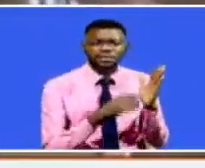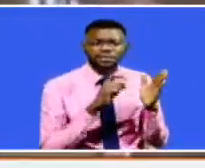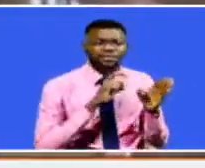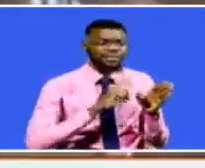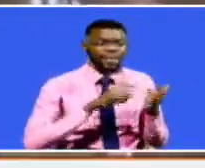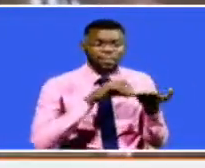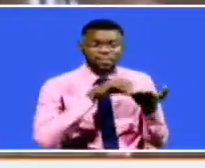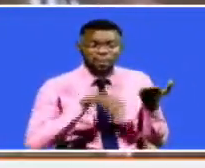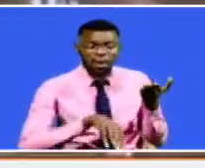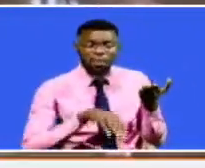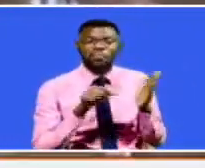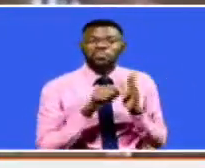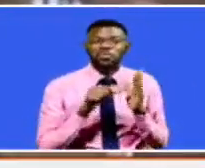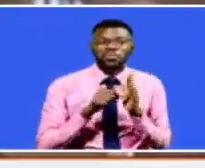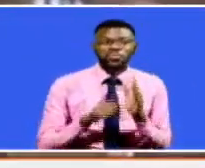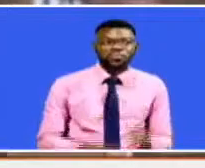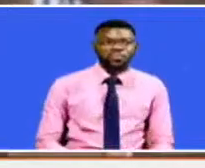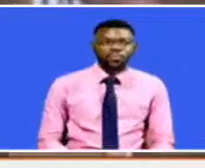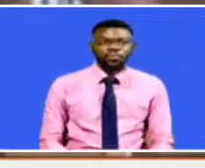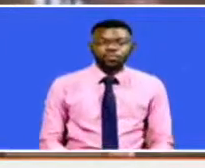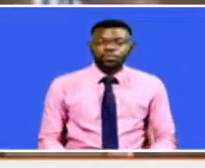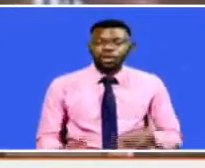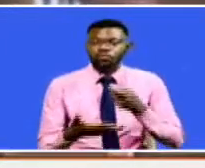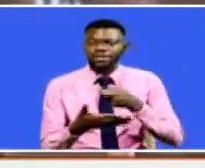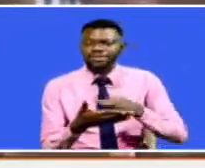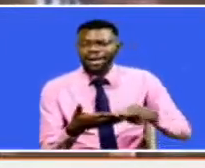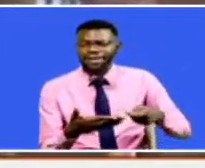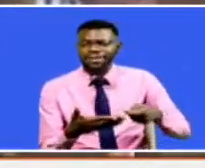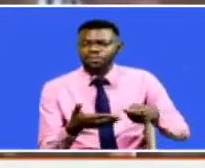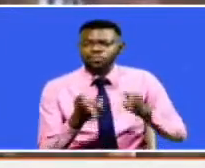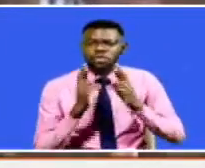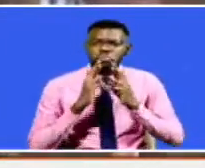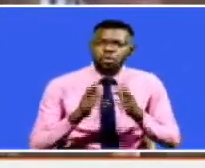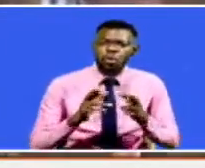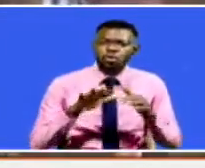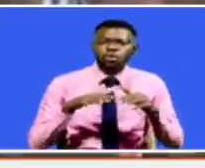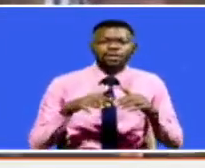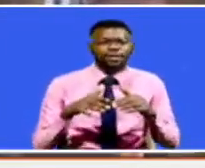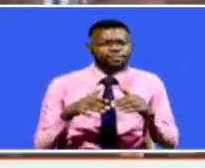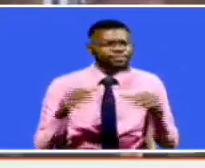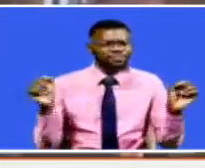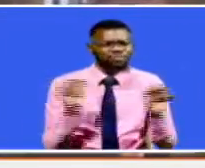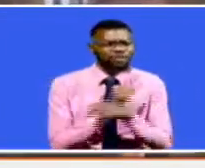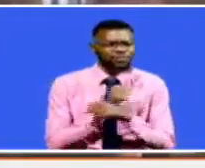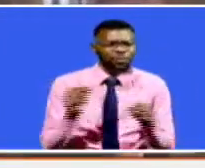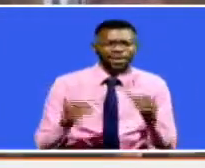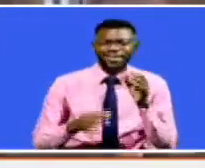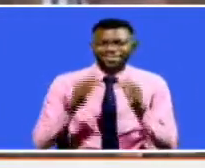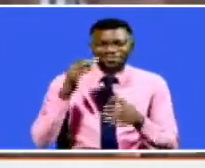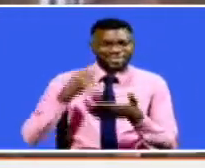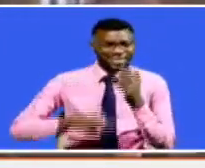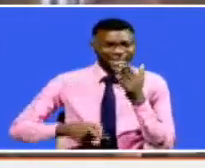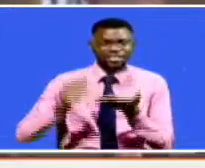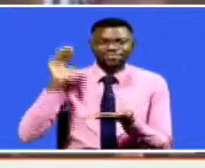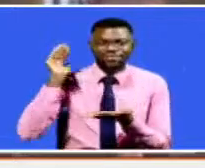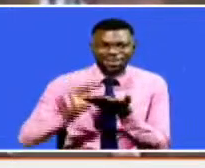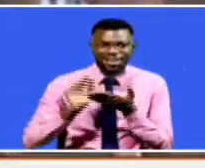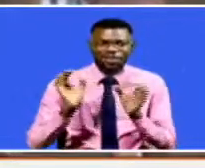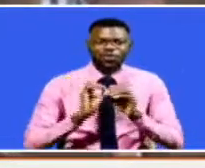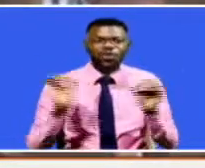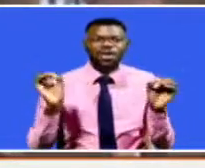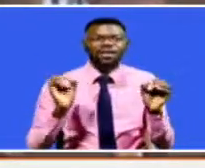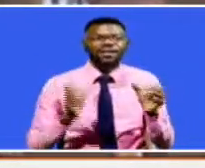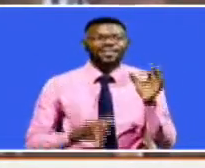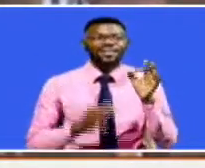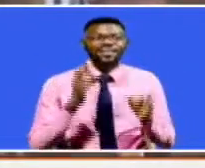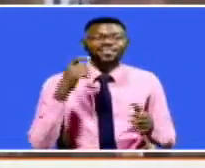mtatupa idhini kuweka sahihi ama kukataa sahihi kama gharama ya maisha haitaletwa chini. Kama gharama